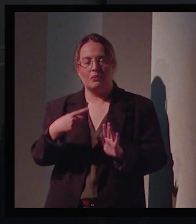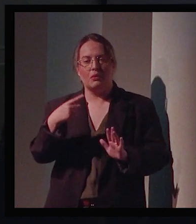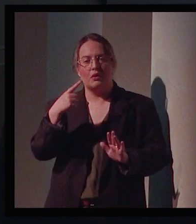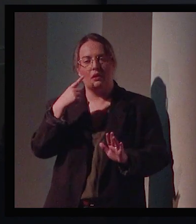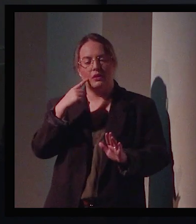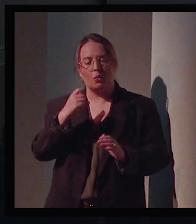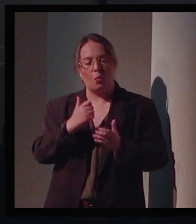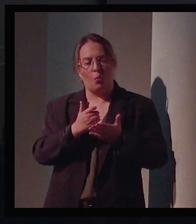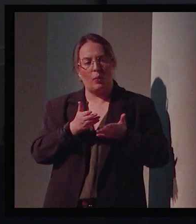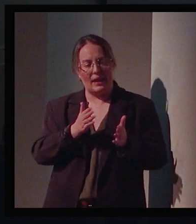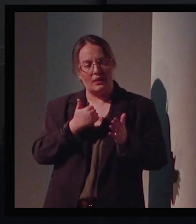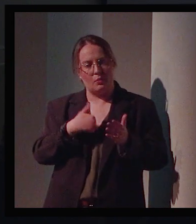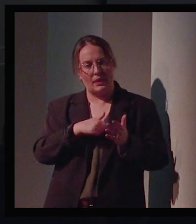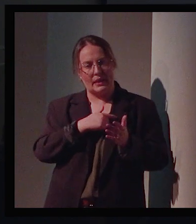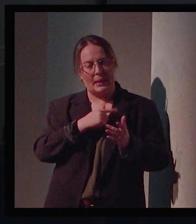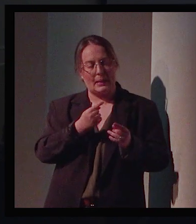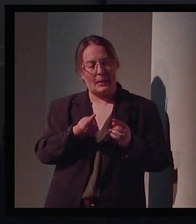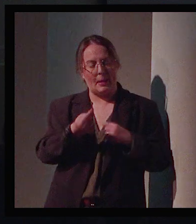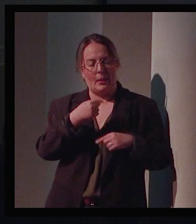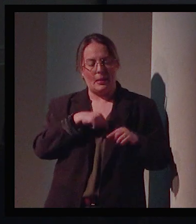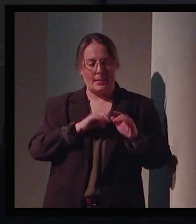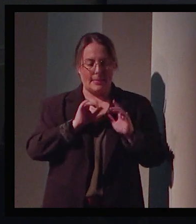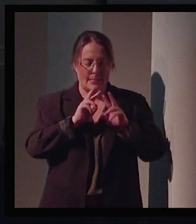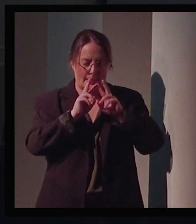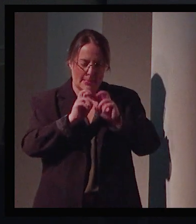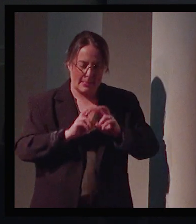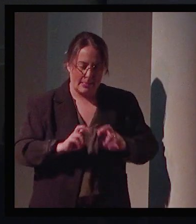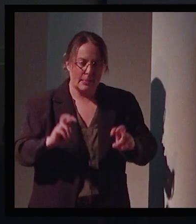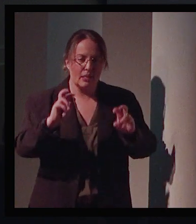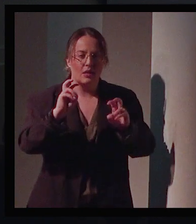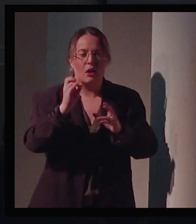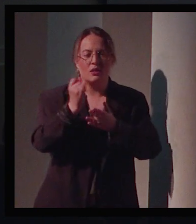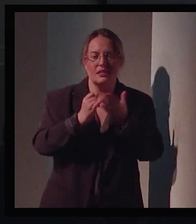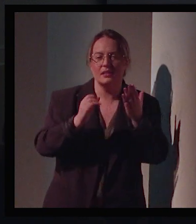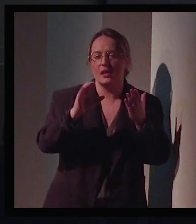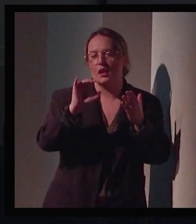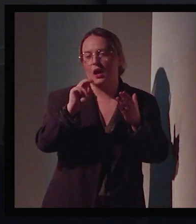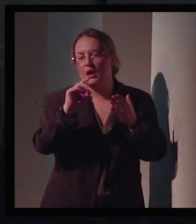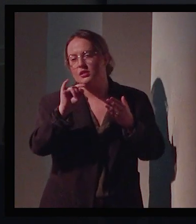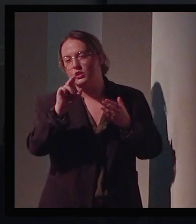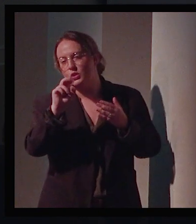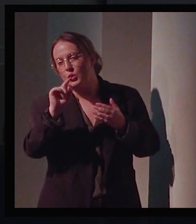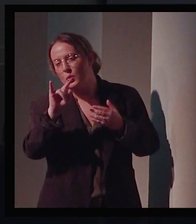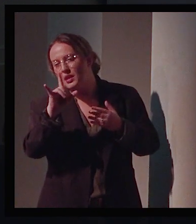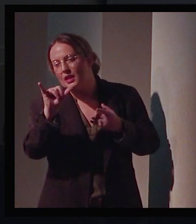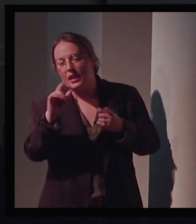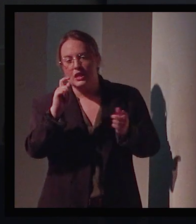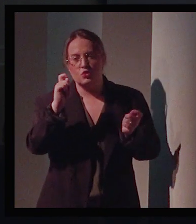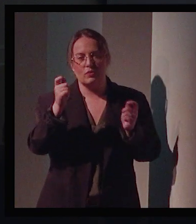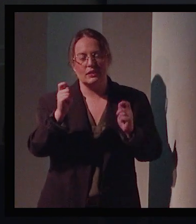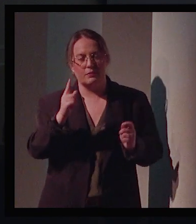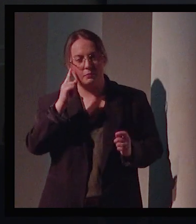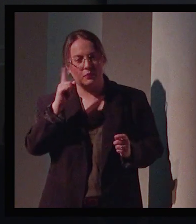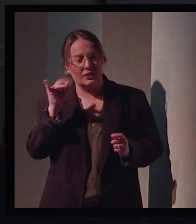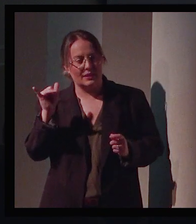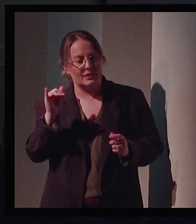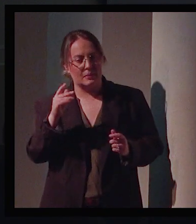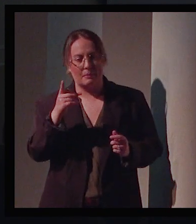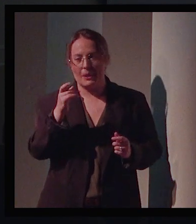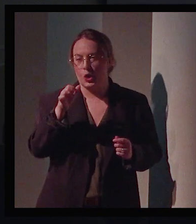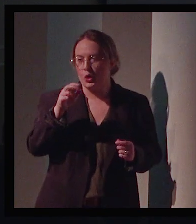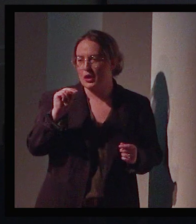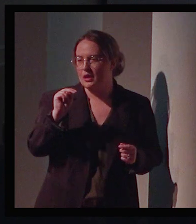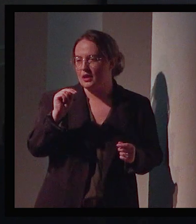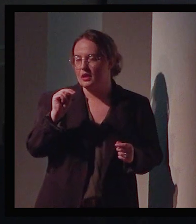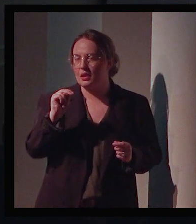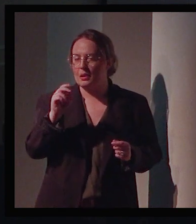we can return to as we explore artistic continuities and transformations in this period, roughly from the